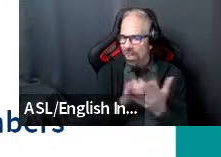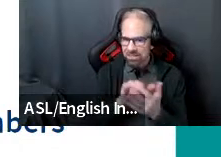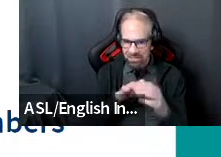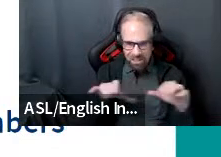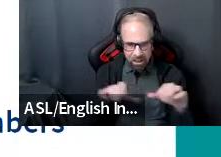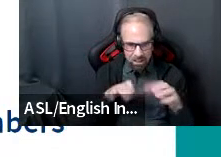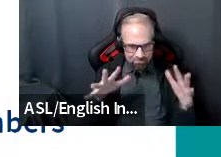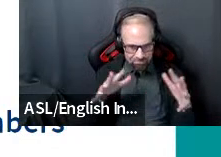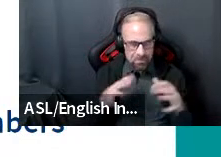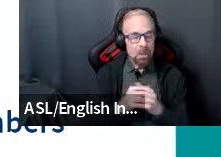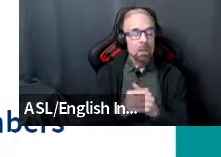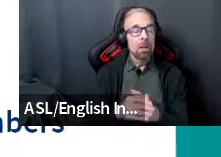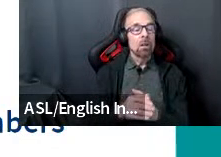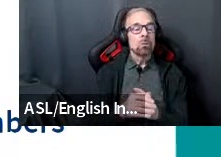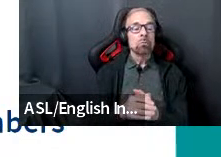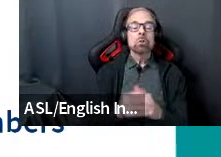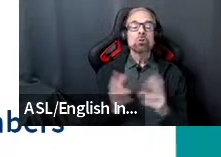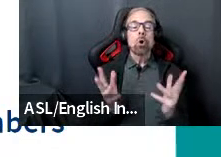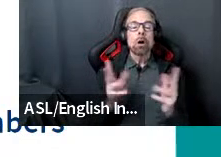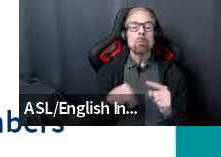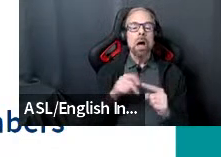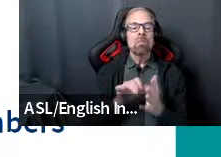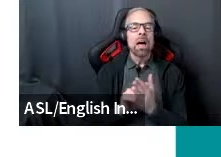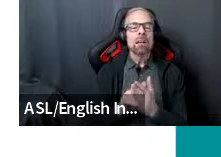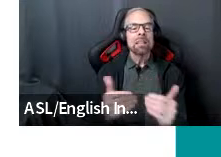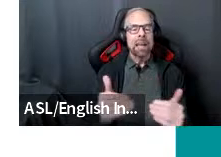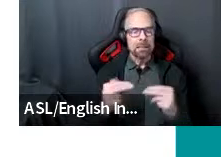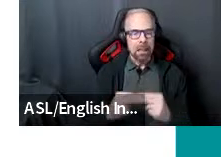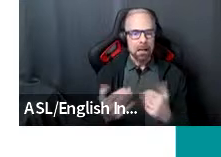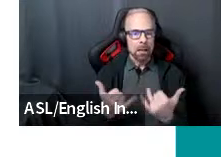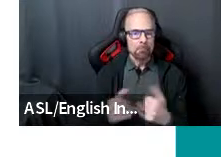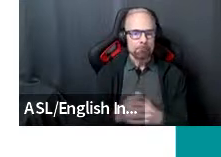So we talked about that. So let's go to the next slide.